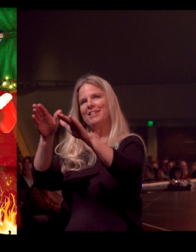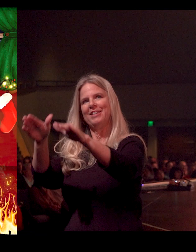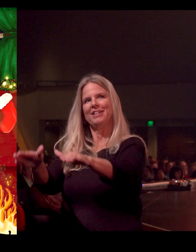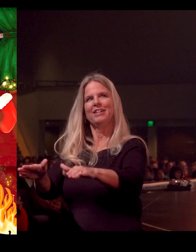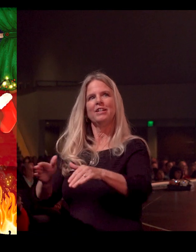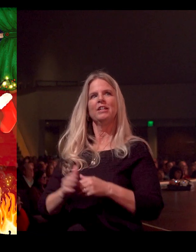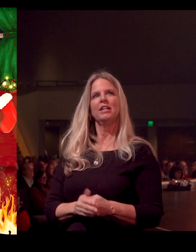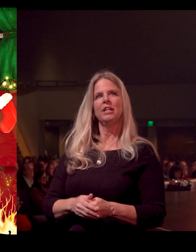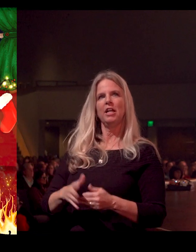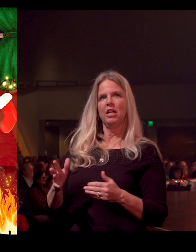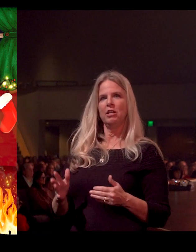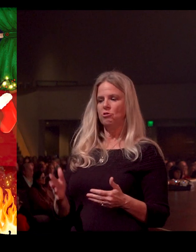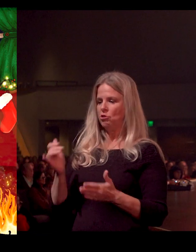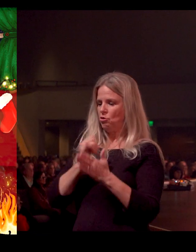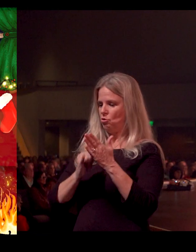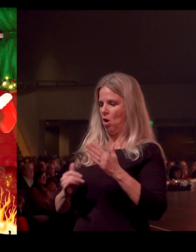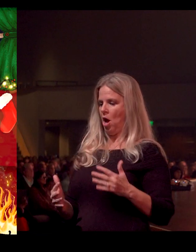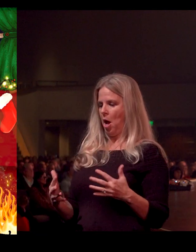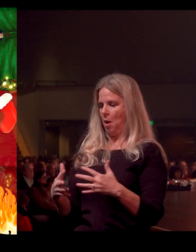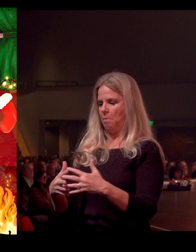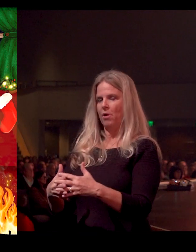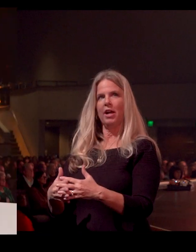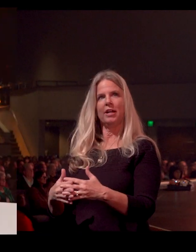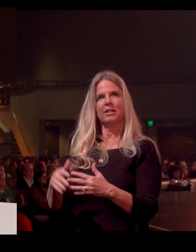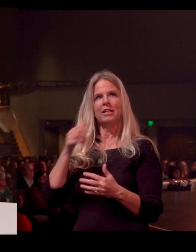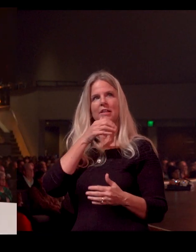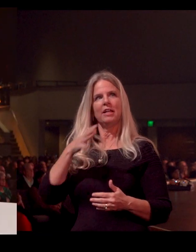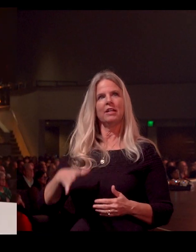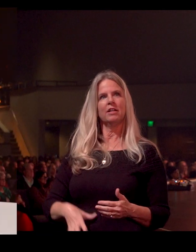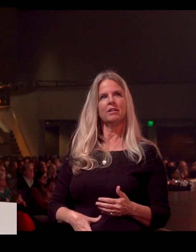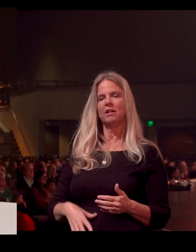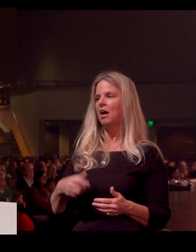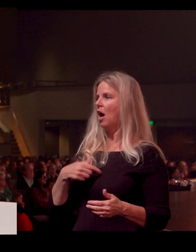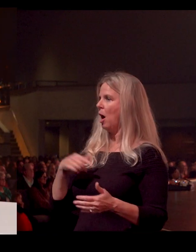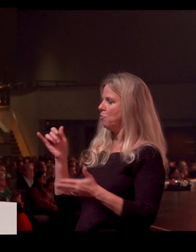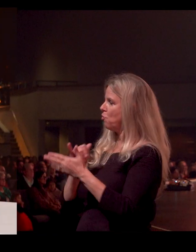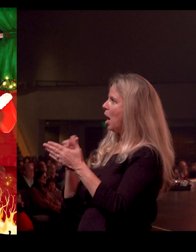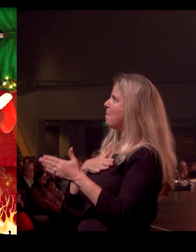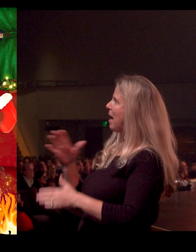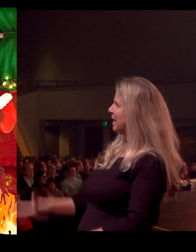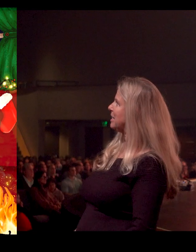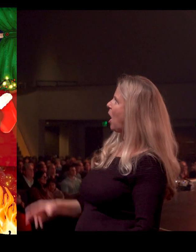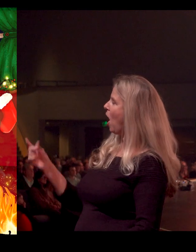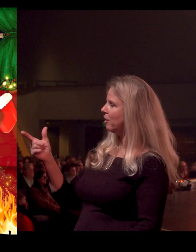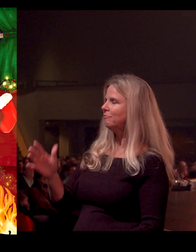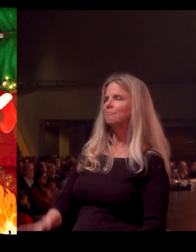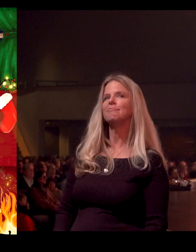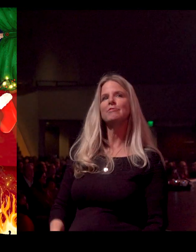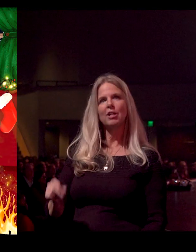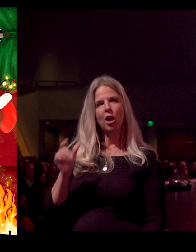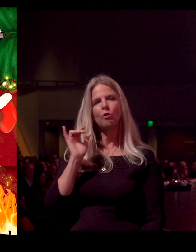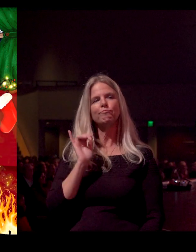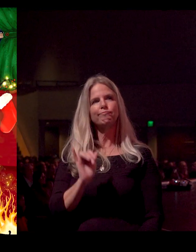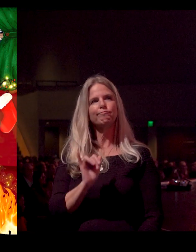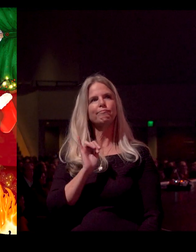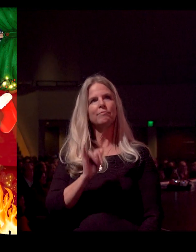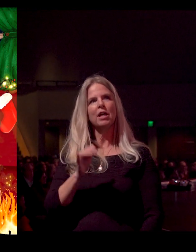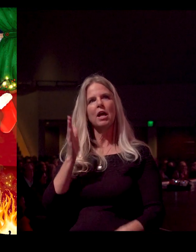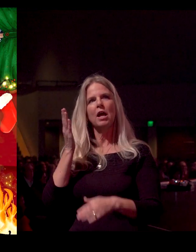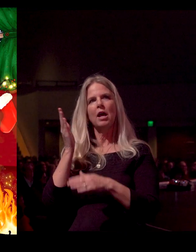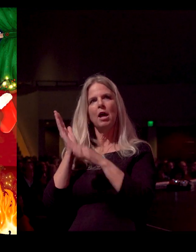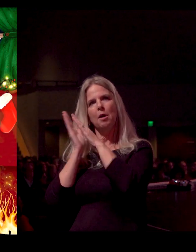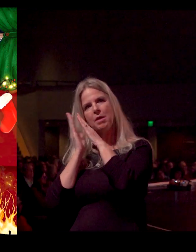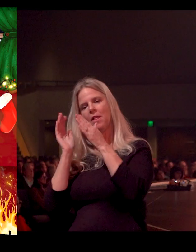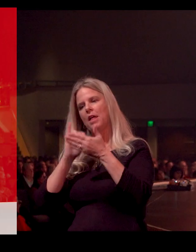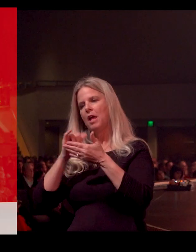making? My dog. Your dog? Some fancy men. A bed that a baby can sleep in. So would you like to draw a camel? Mm-hmm. And you wanna